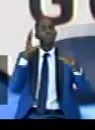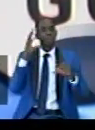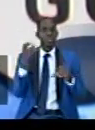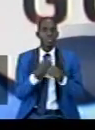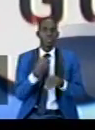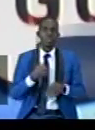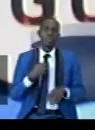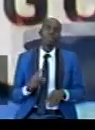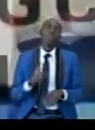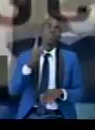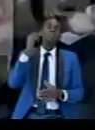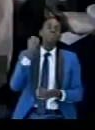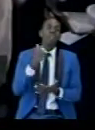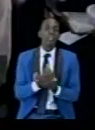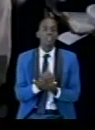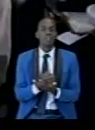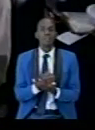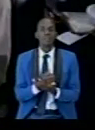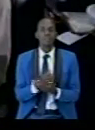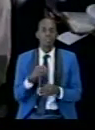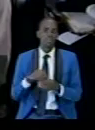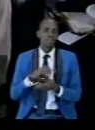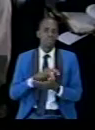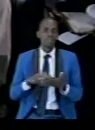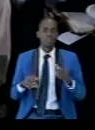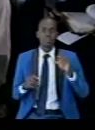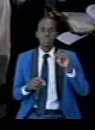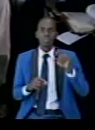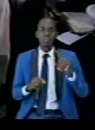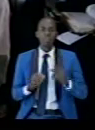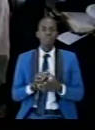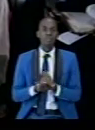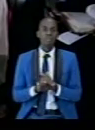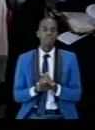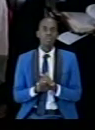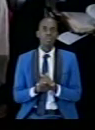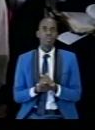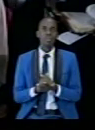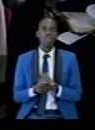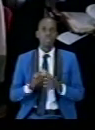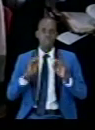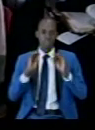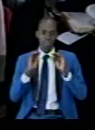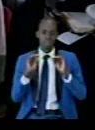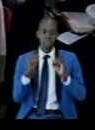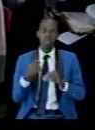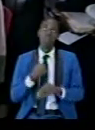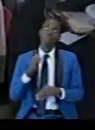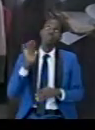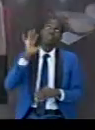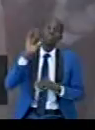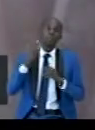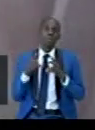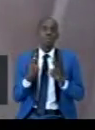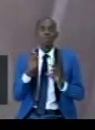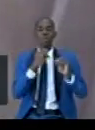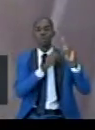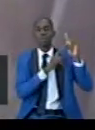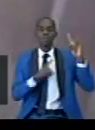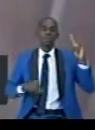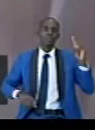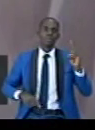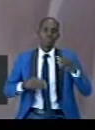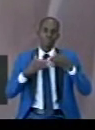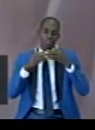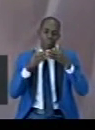up. Yeah. Verse 11 tells us, it says, teach me thy way, O Lord.